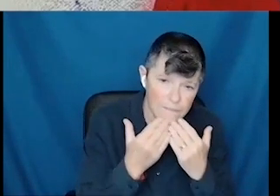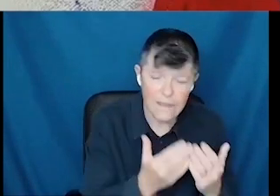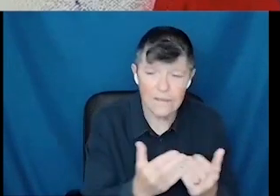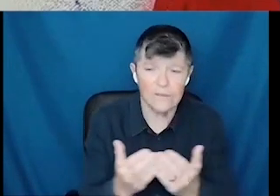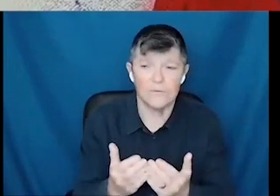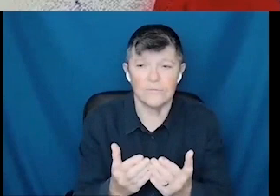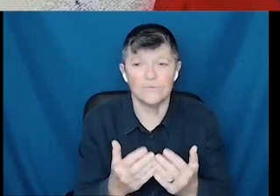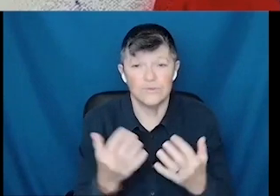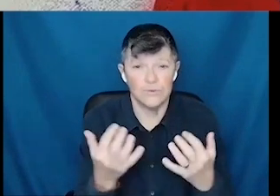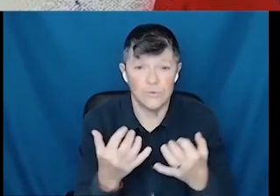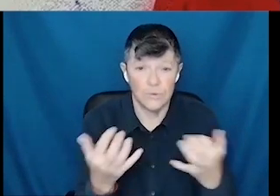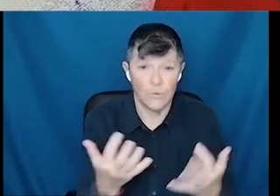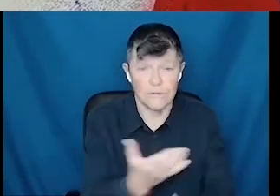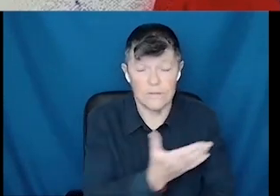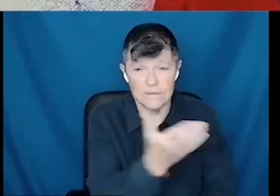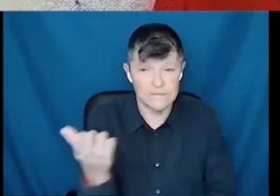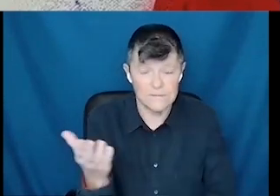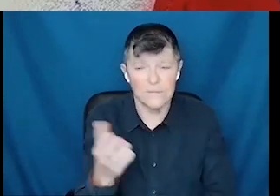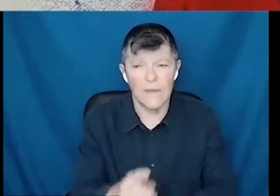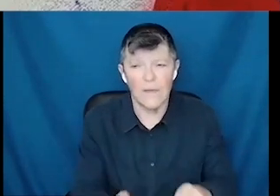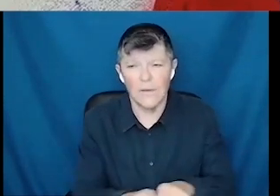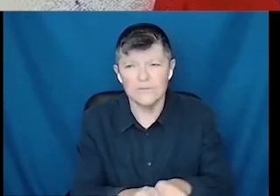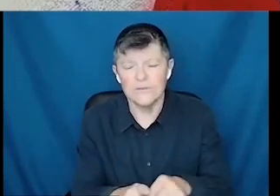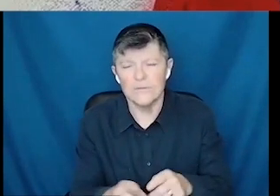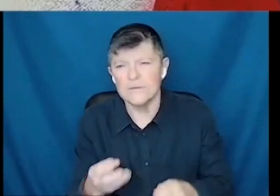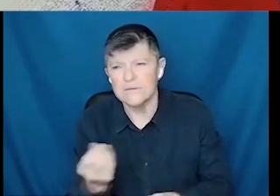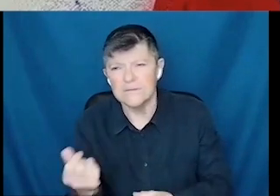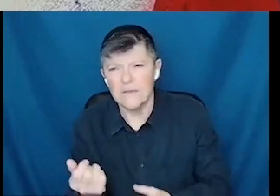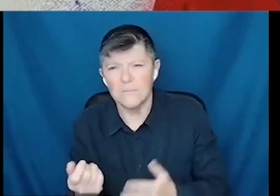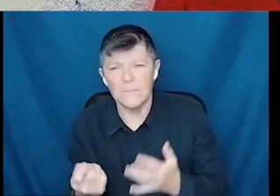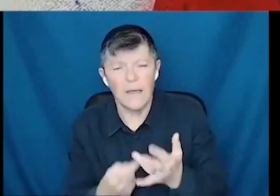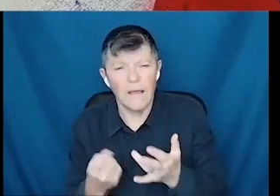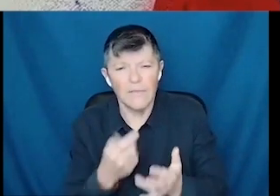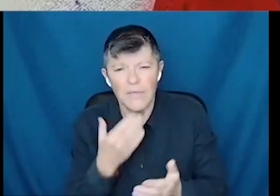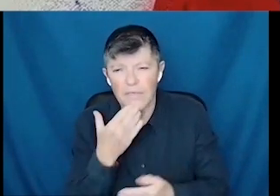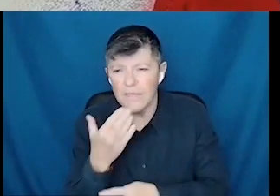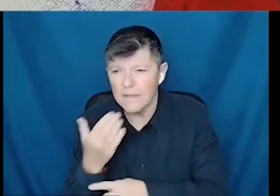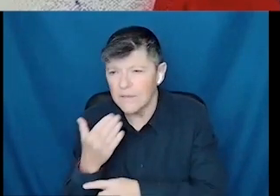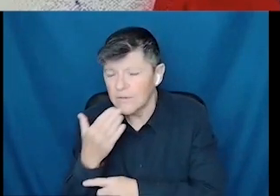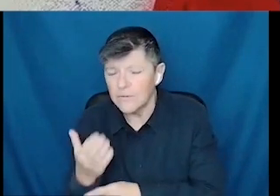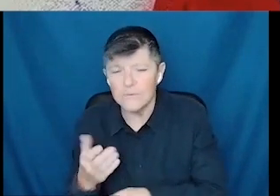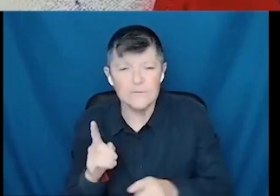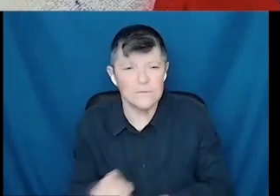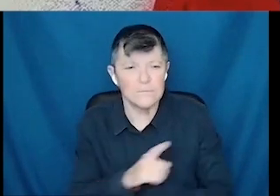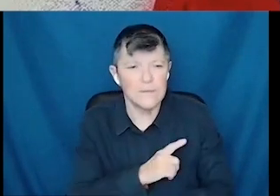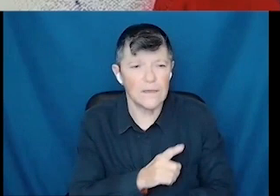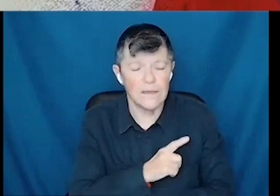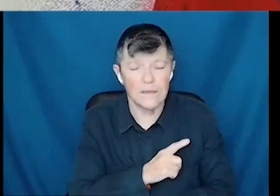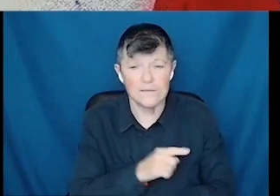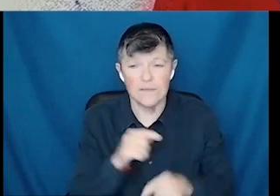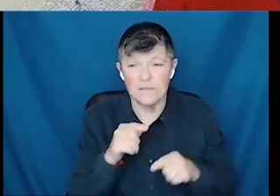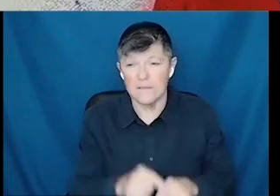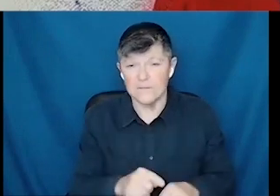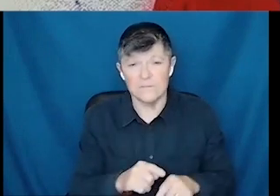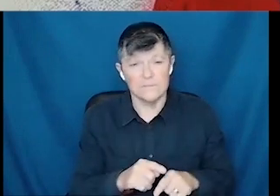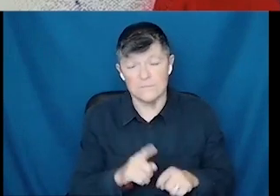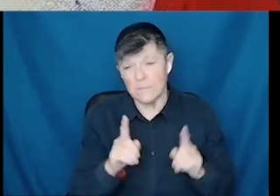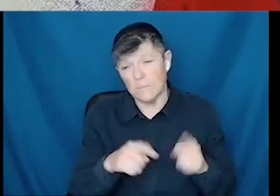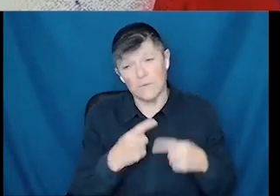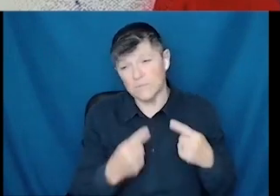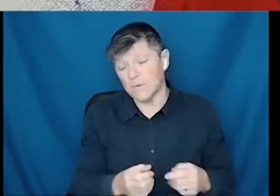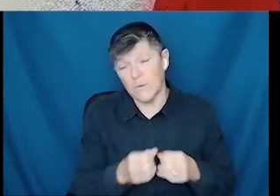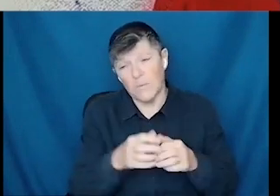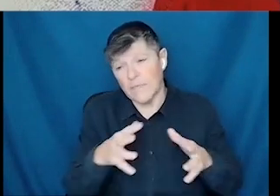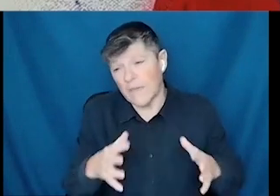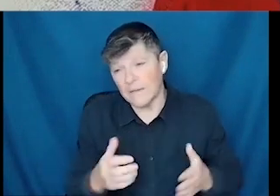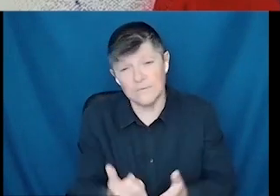the audience, but there are also a few other thanks that I want to give, because this would not have been possible without the